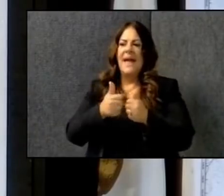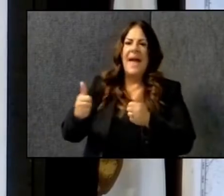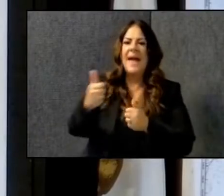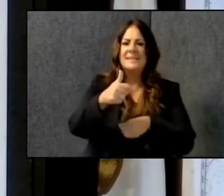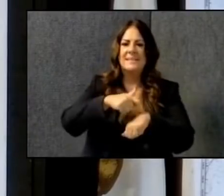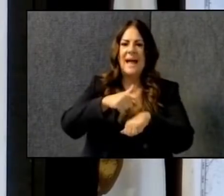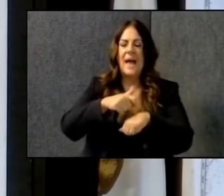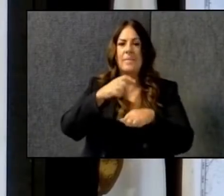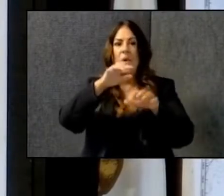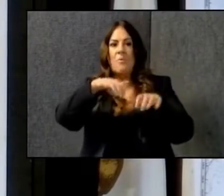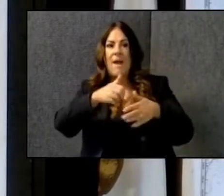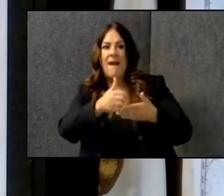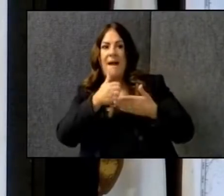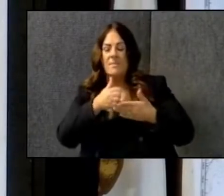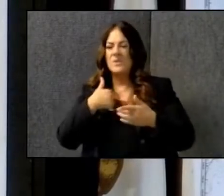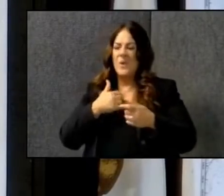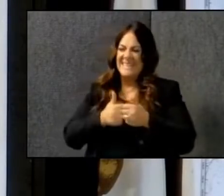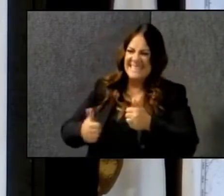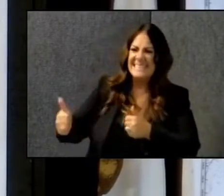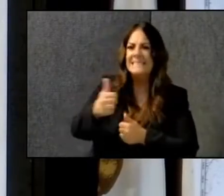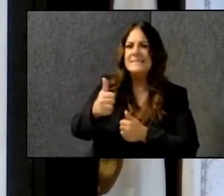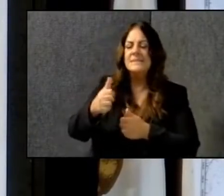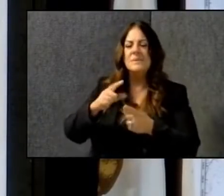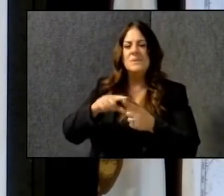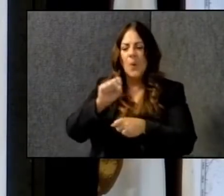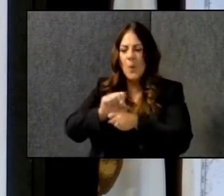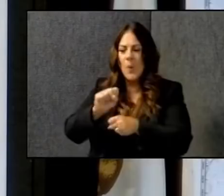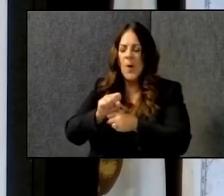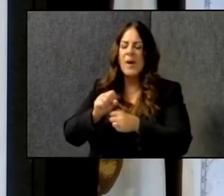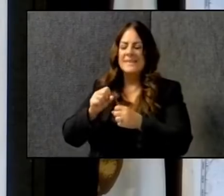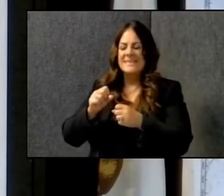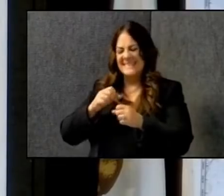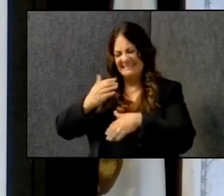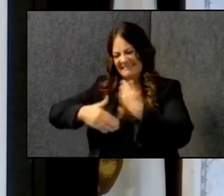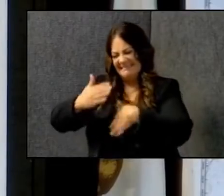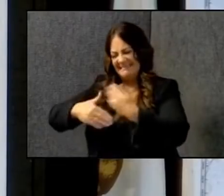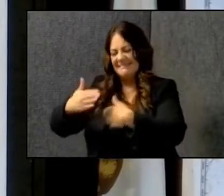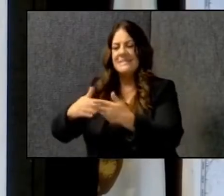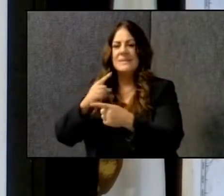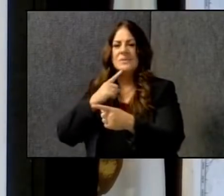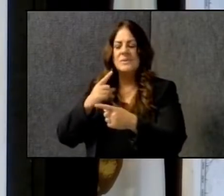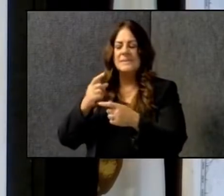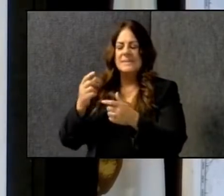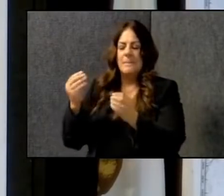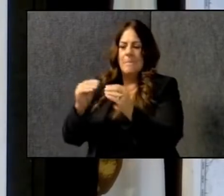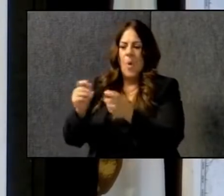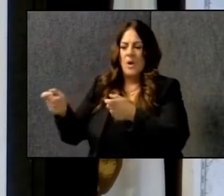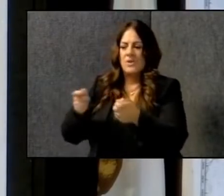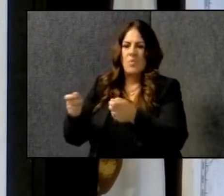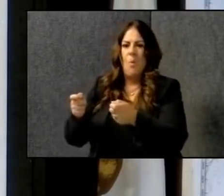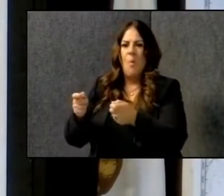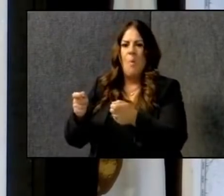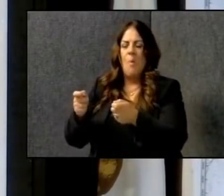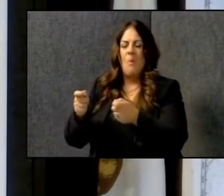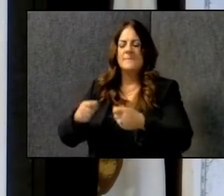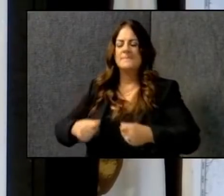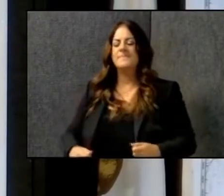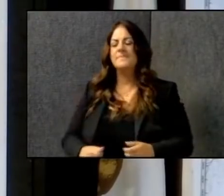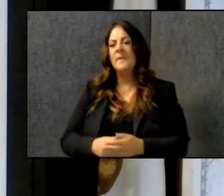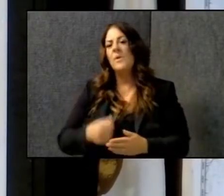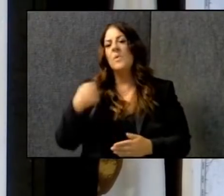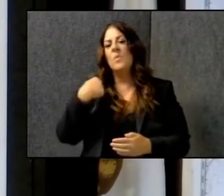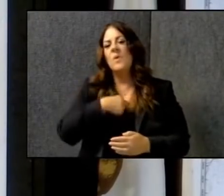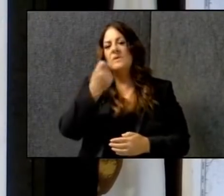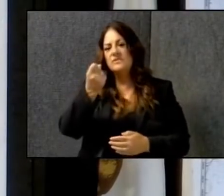today to get in and do some really good work to continue to round the corner and getting this thing continue to button up.